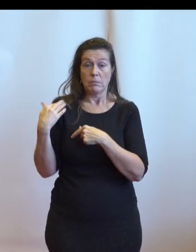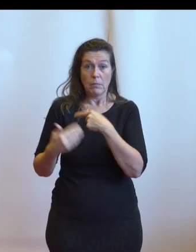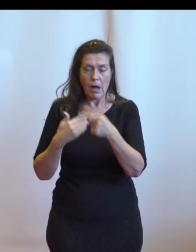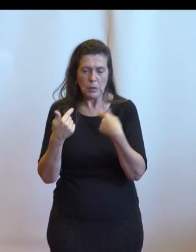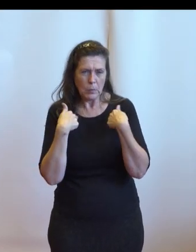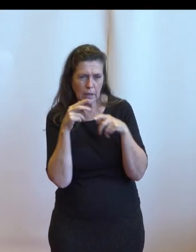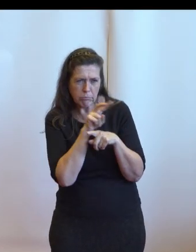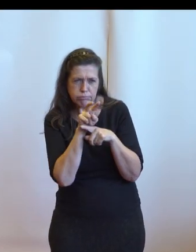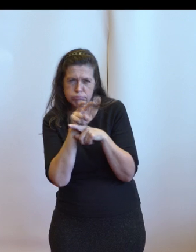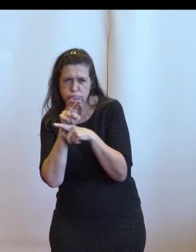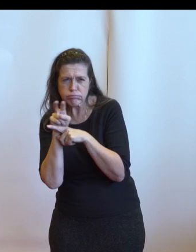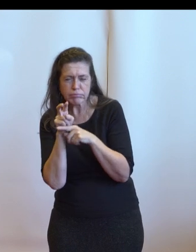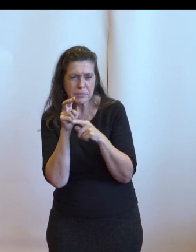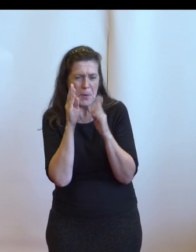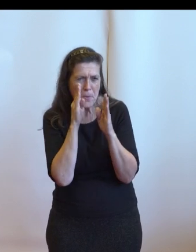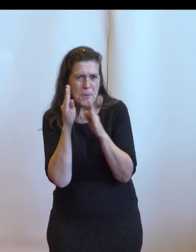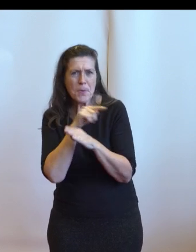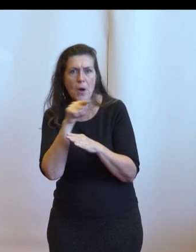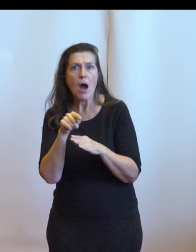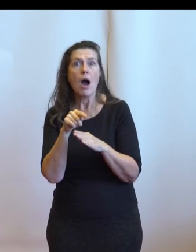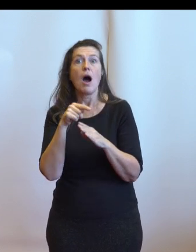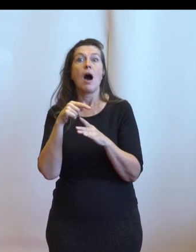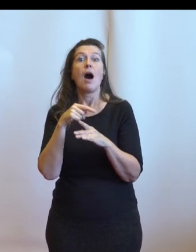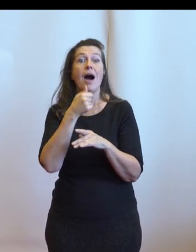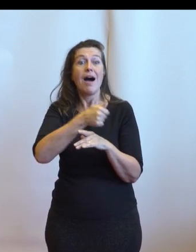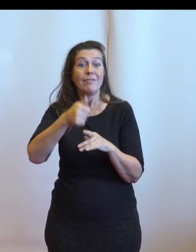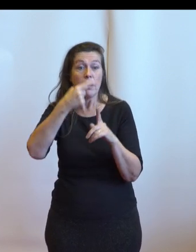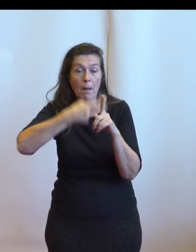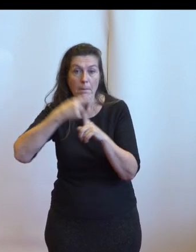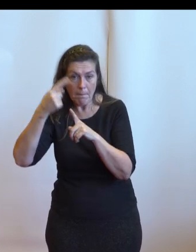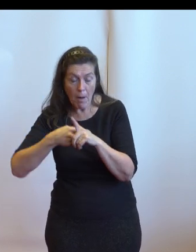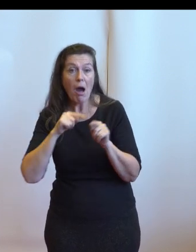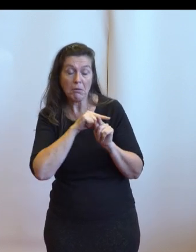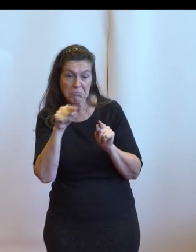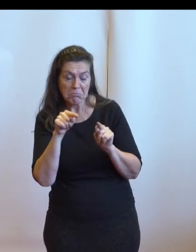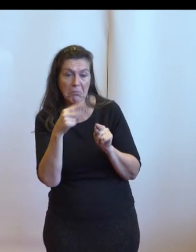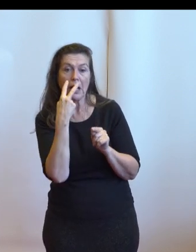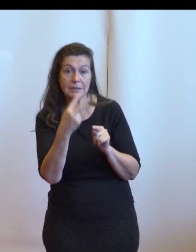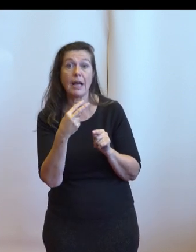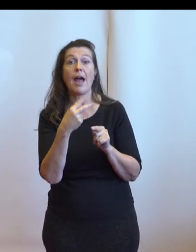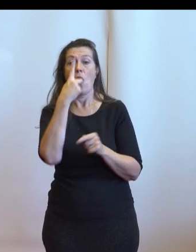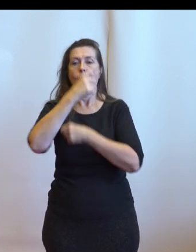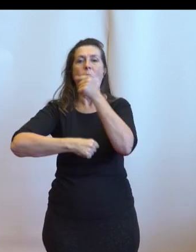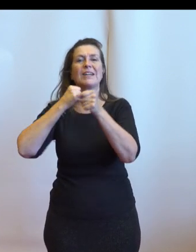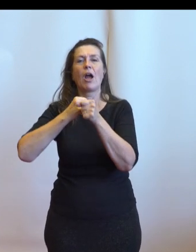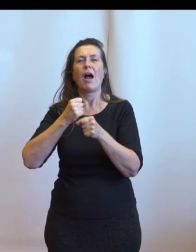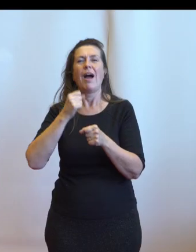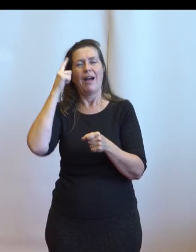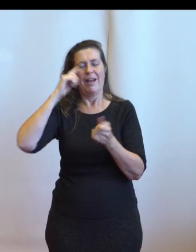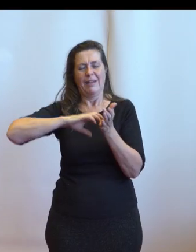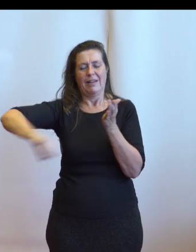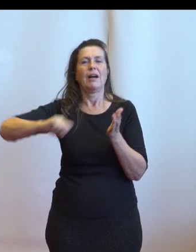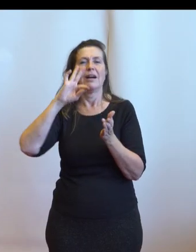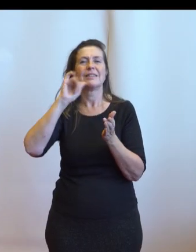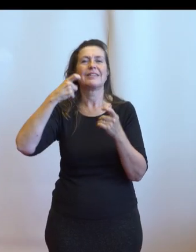carefully monitoring every month, now saying, okay, at the end of last fiscal year, this is fully accessible,